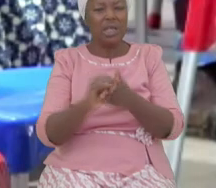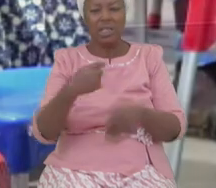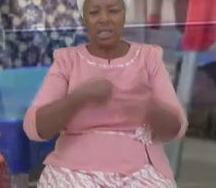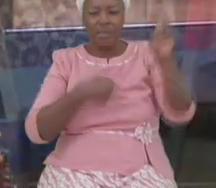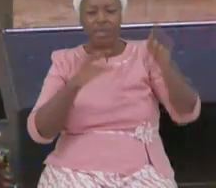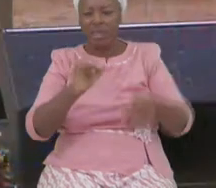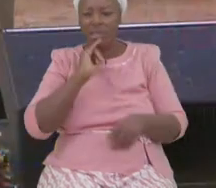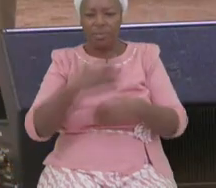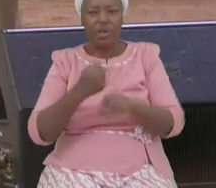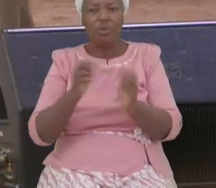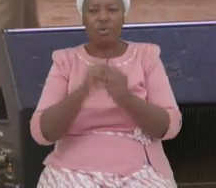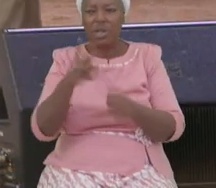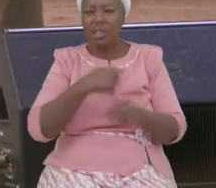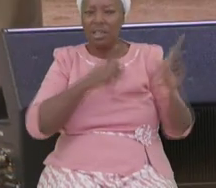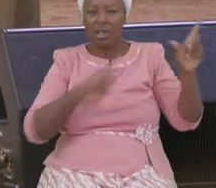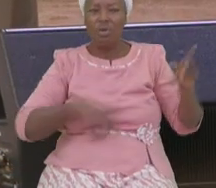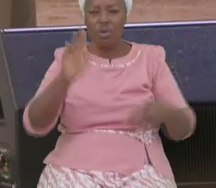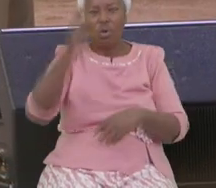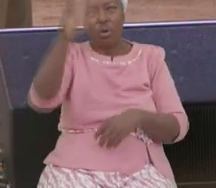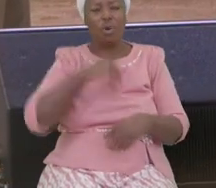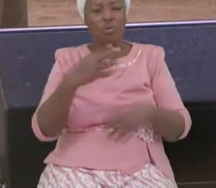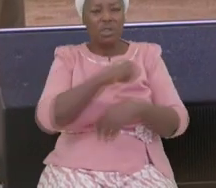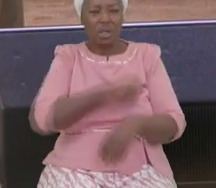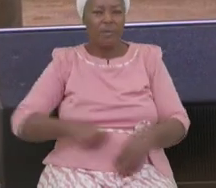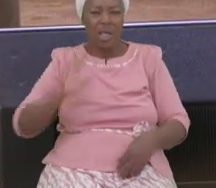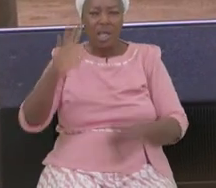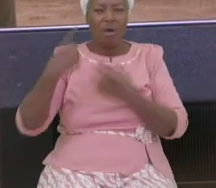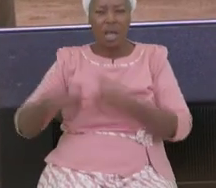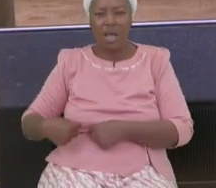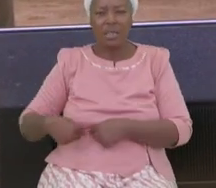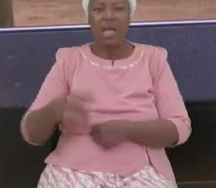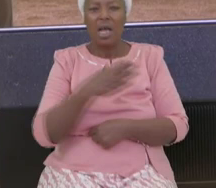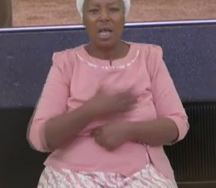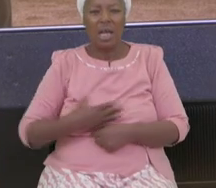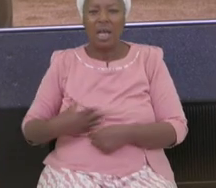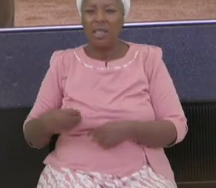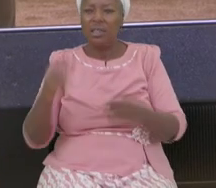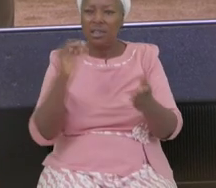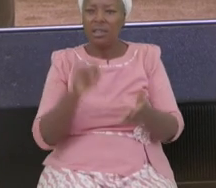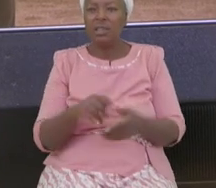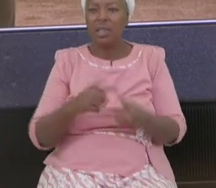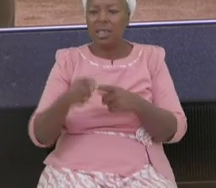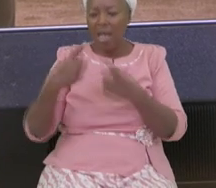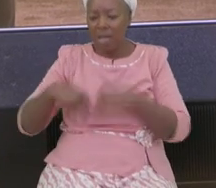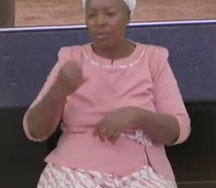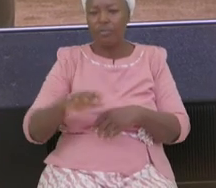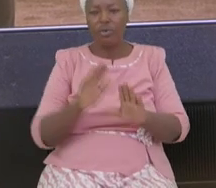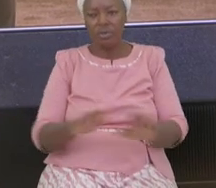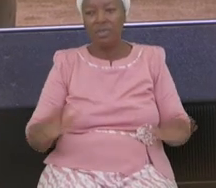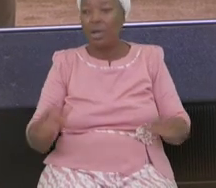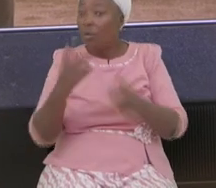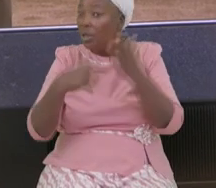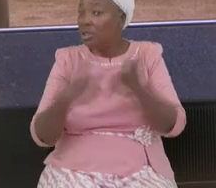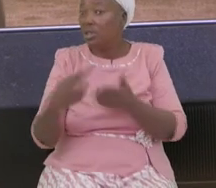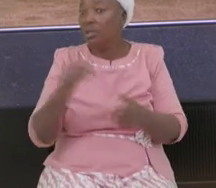you. And the Lord thy God will circumcise thine heart and the heart of thy seed. What the consequence of